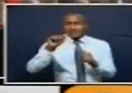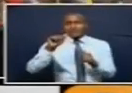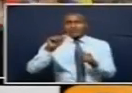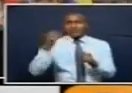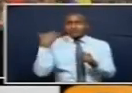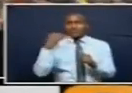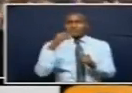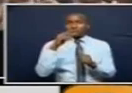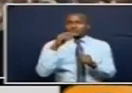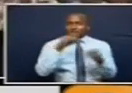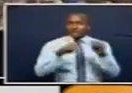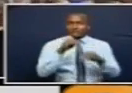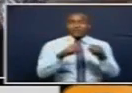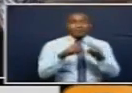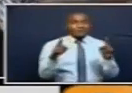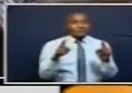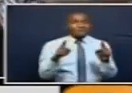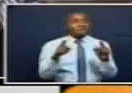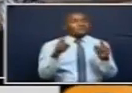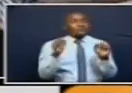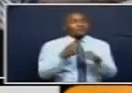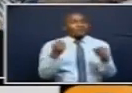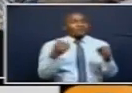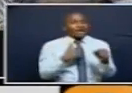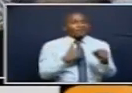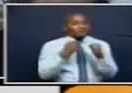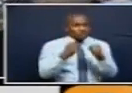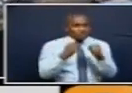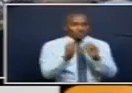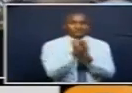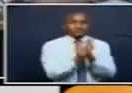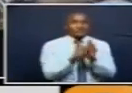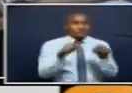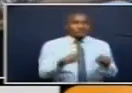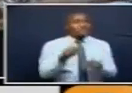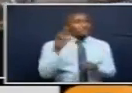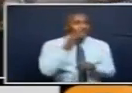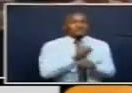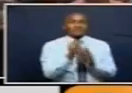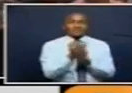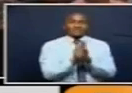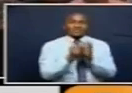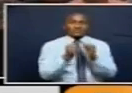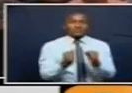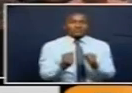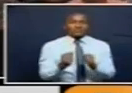last election. Okay. But were unable to have a solid agenda. Today, they still lack a solid agenda that they can